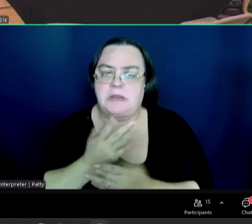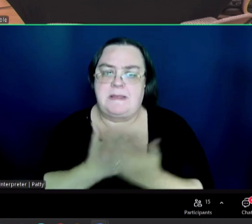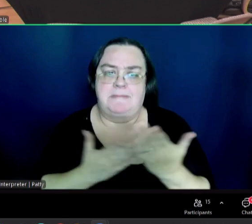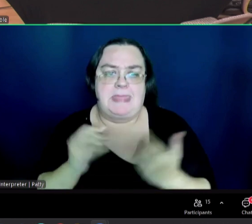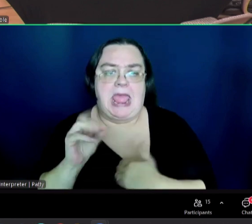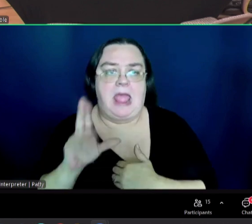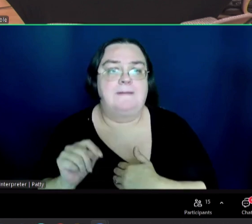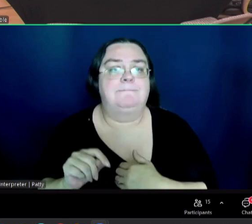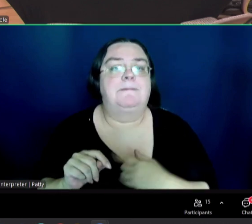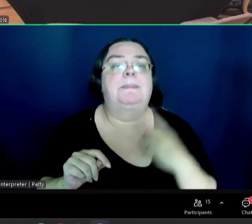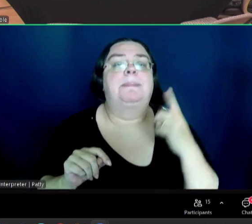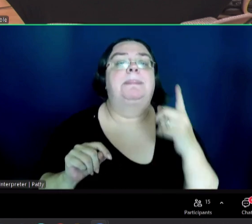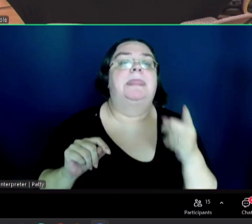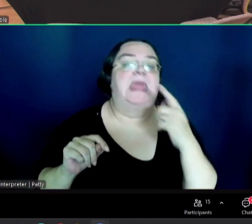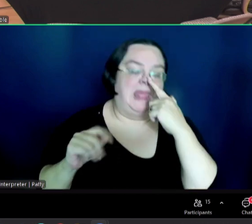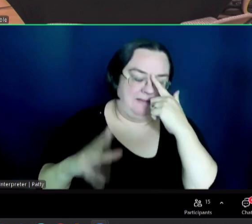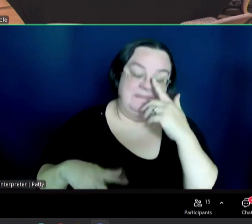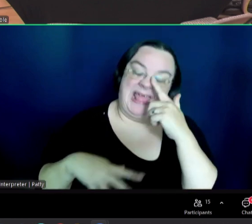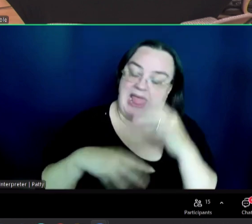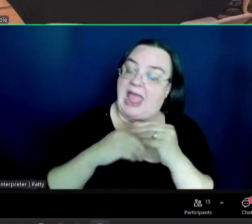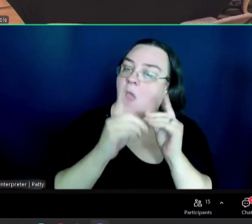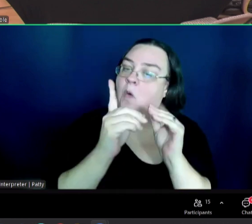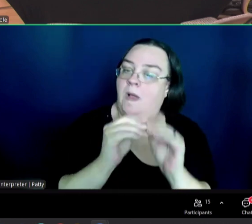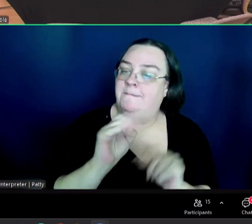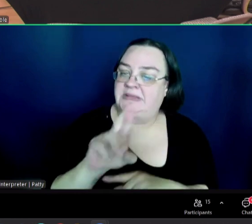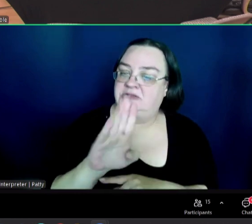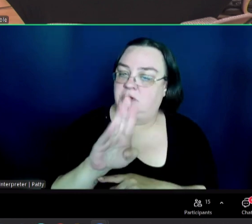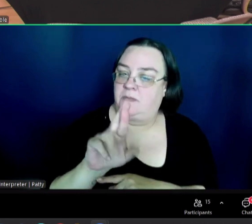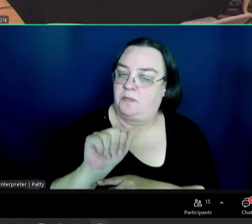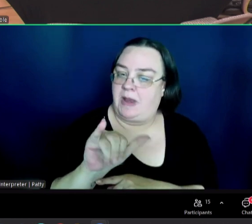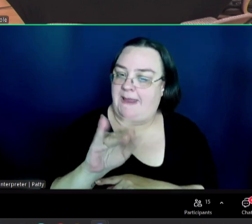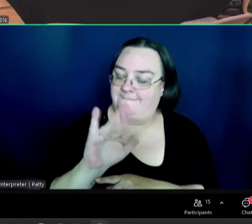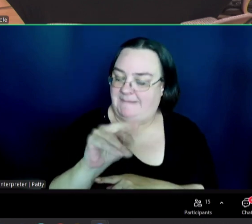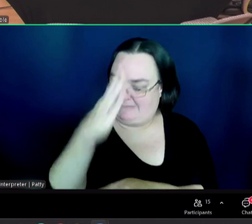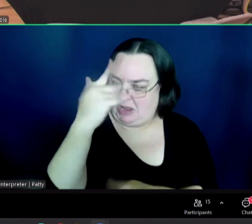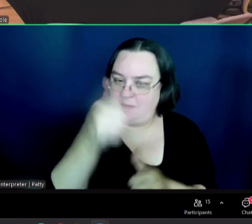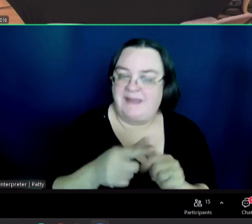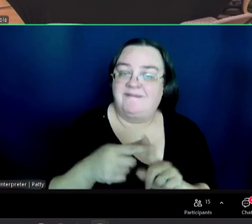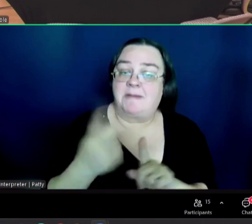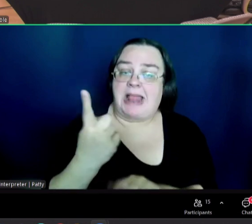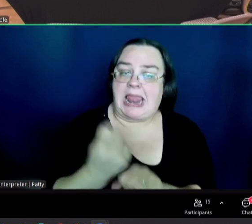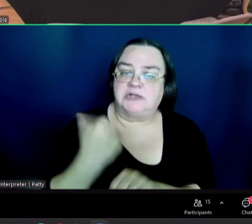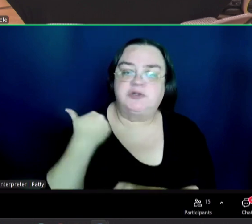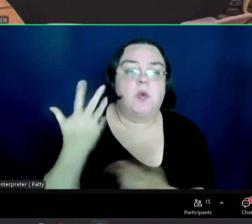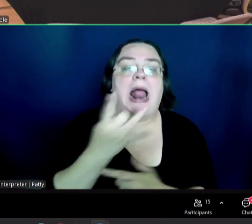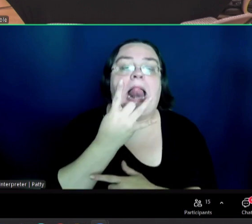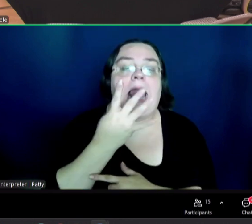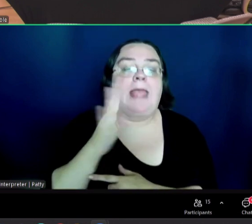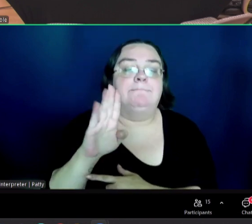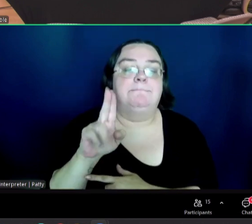I'll add one more, Mr. Bremen, because I remember this one from last year too, light bulbs.